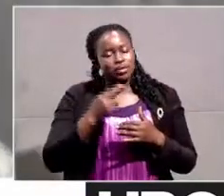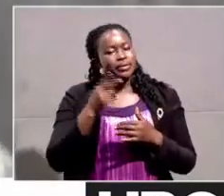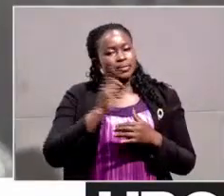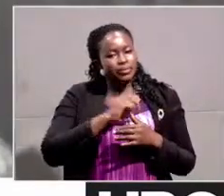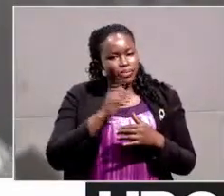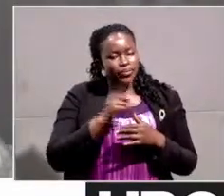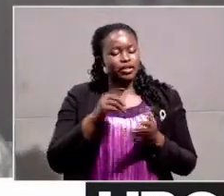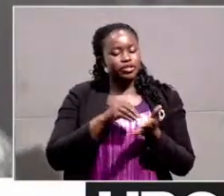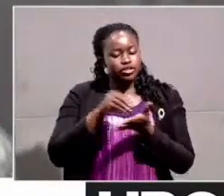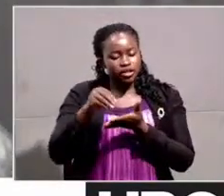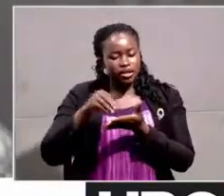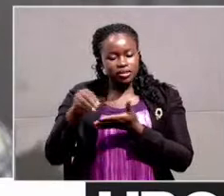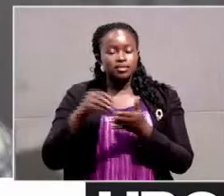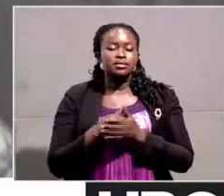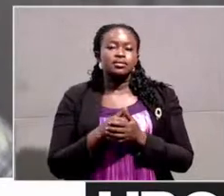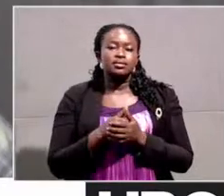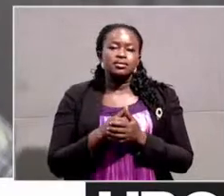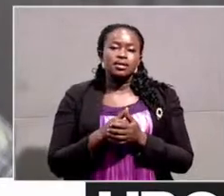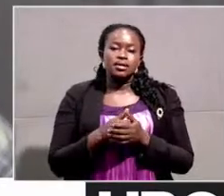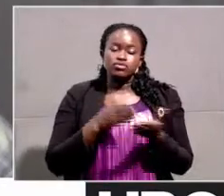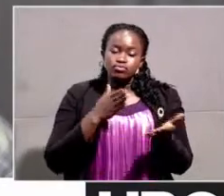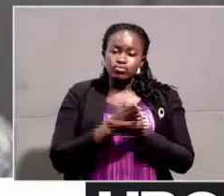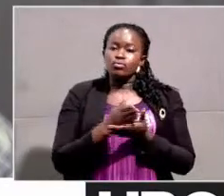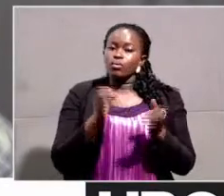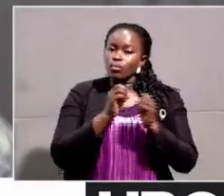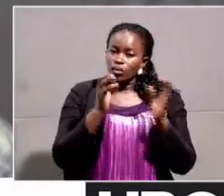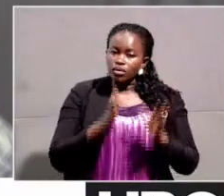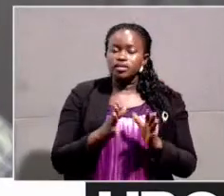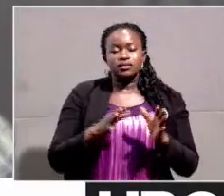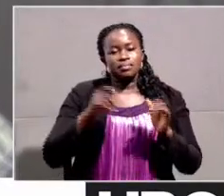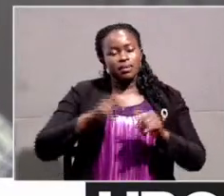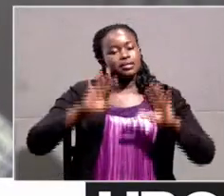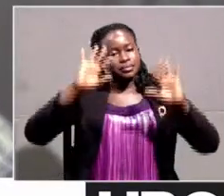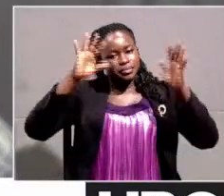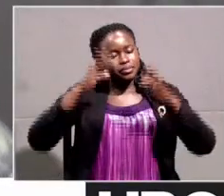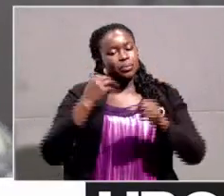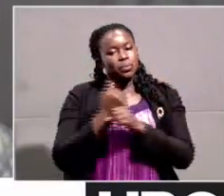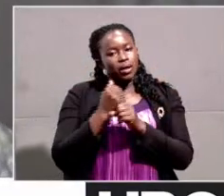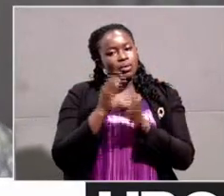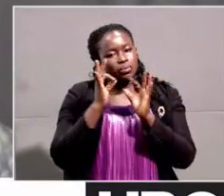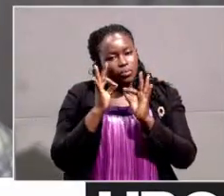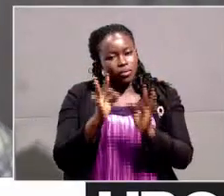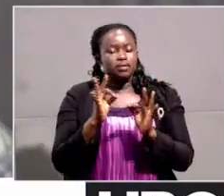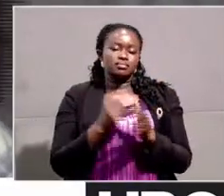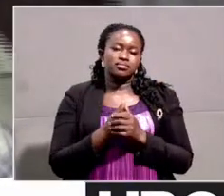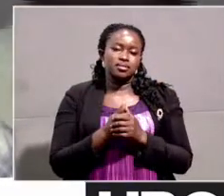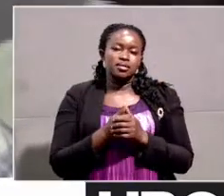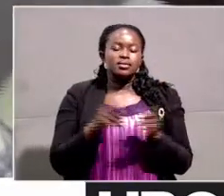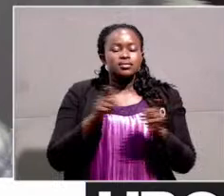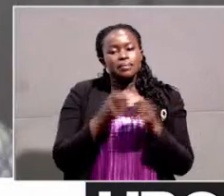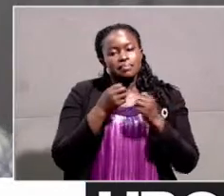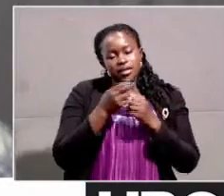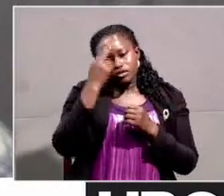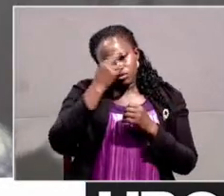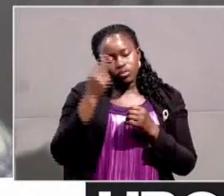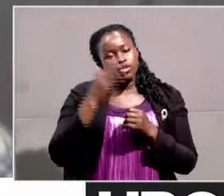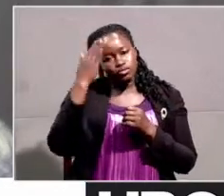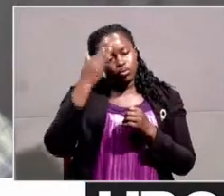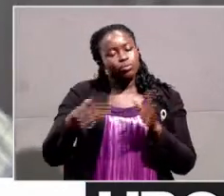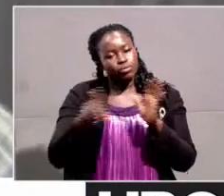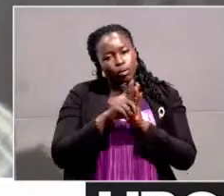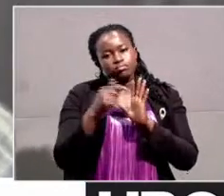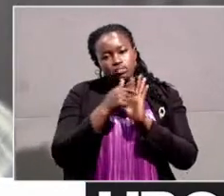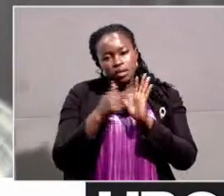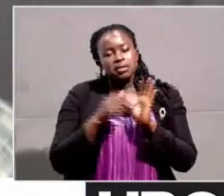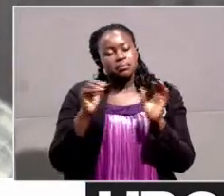we should give applause to the coaches. They are doing some fantastic work. Most of these kids know the rules, and that is key. You cannot play a game without